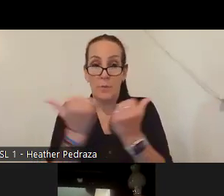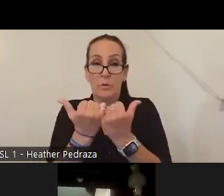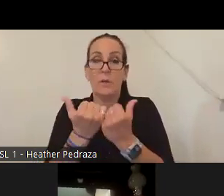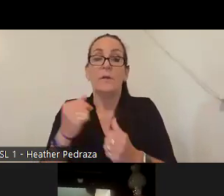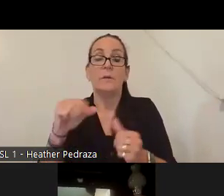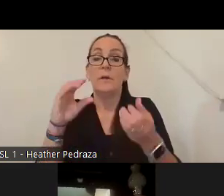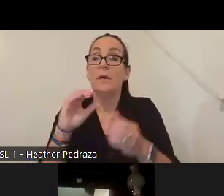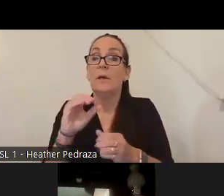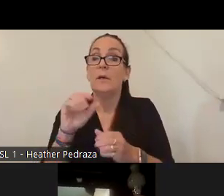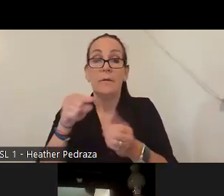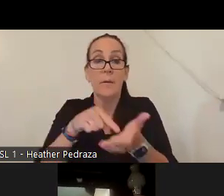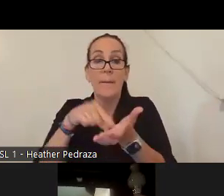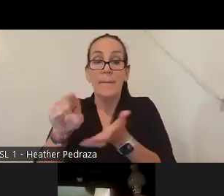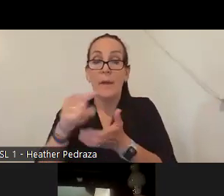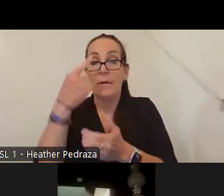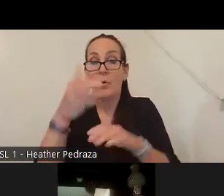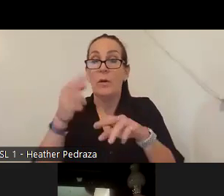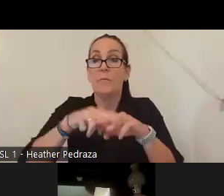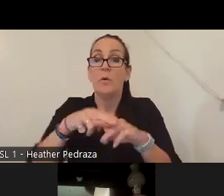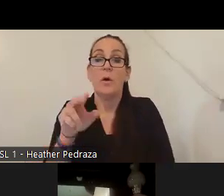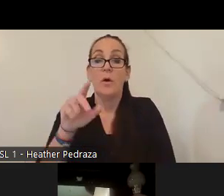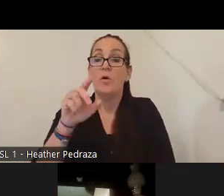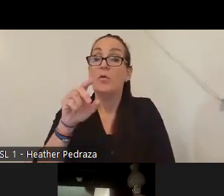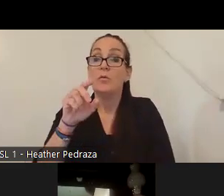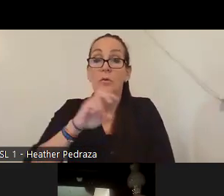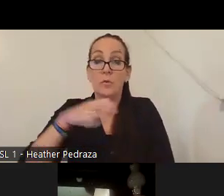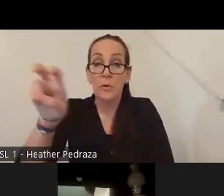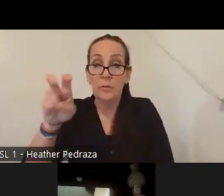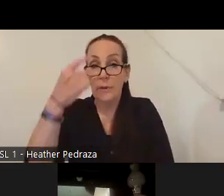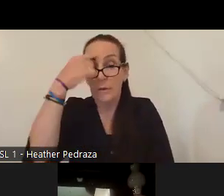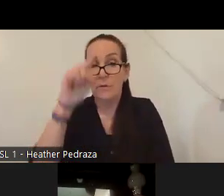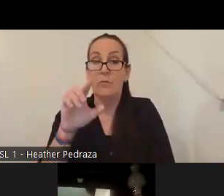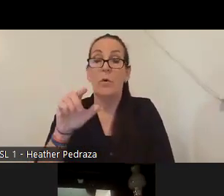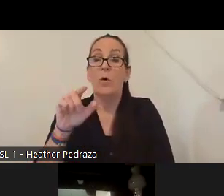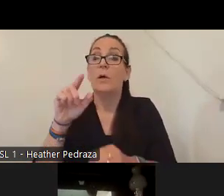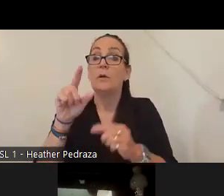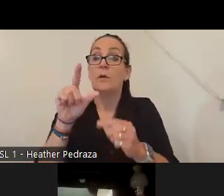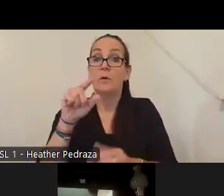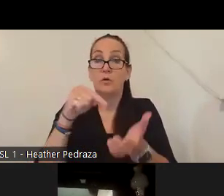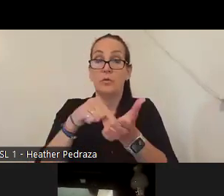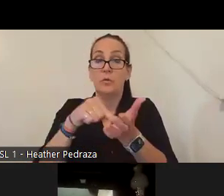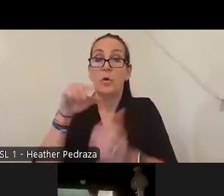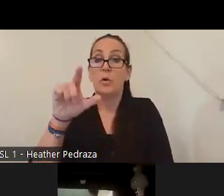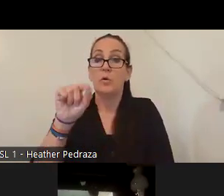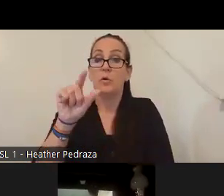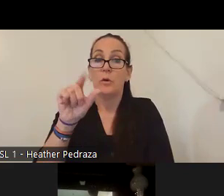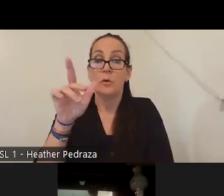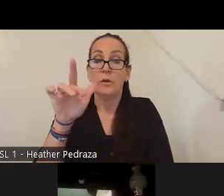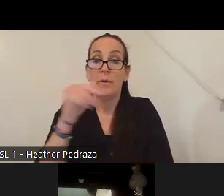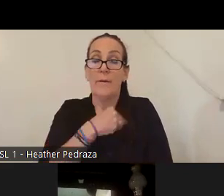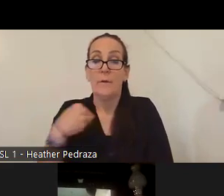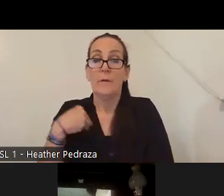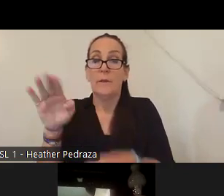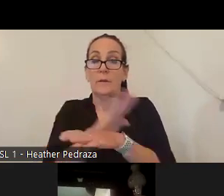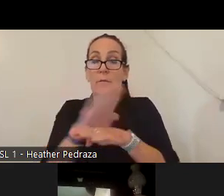of business, labor, academics, advocacy groups, and agencies, initially unclear if it